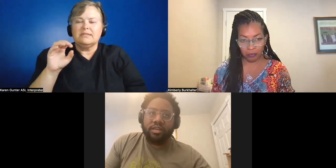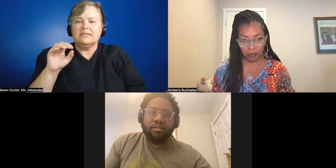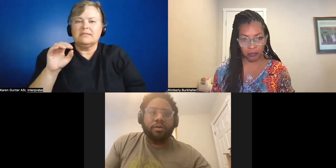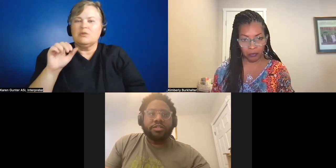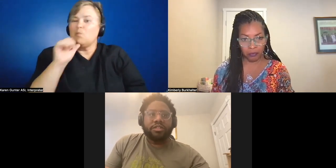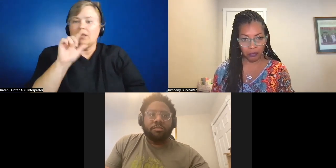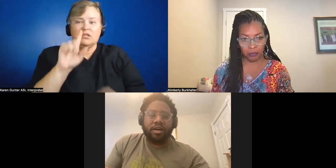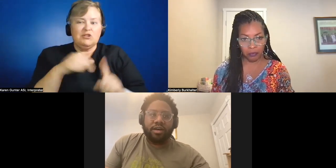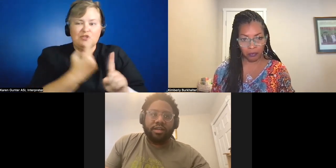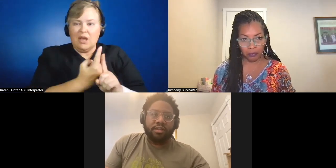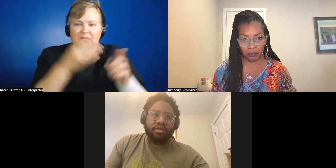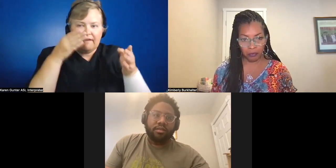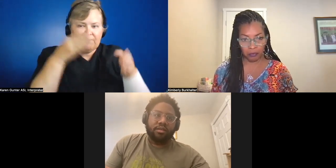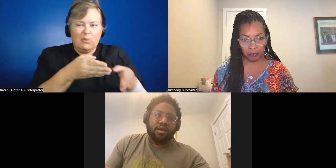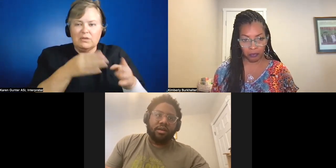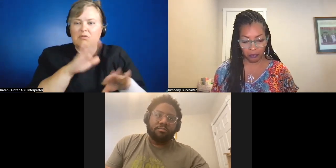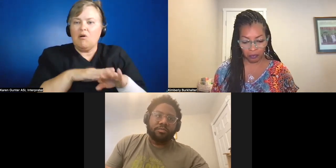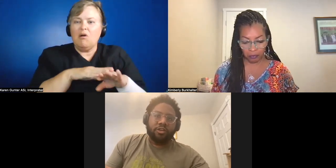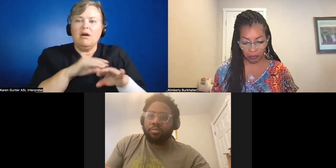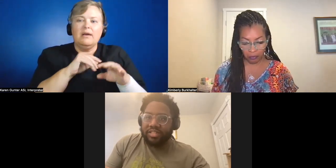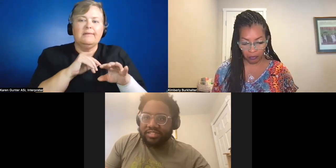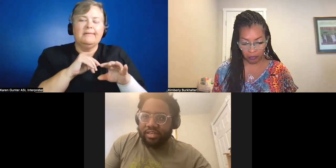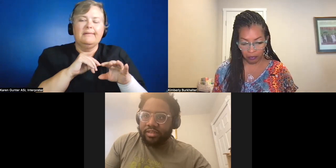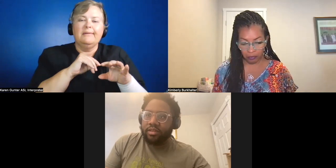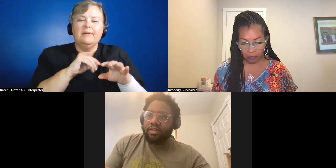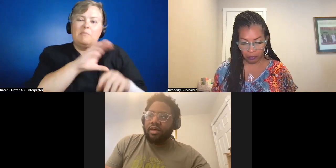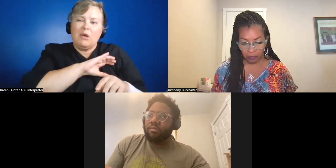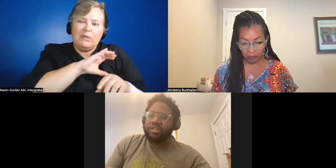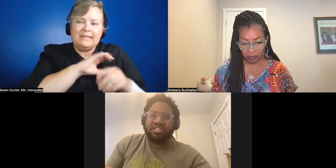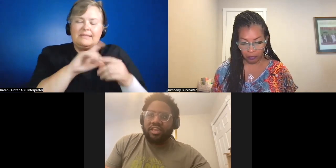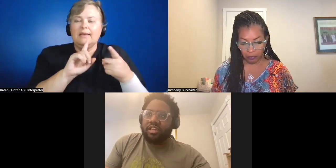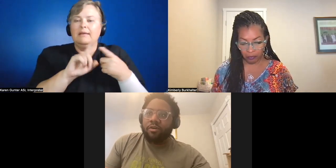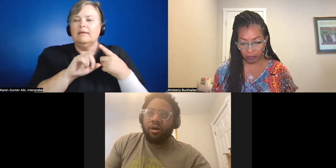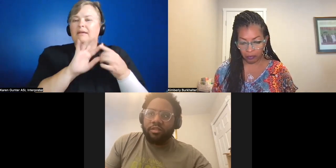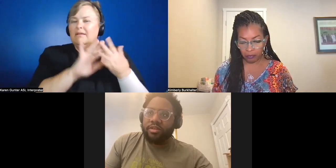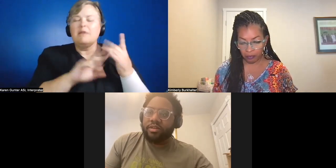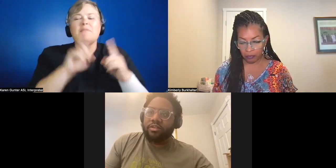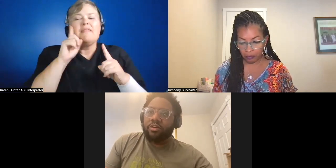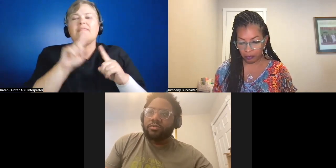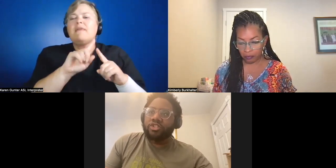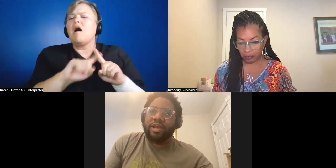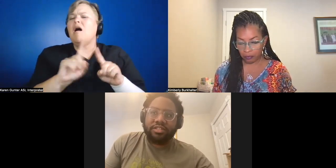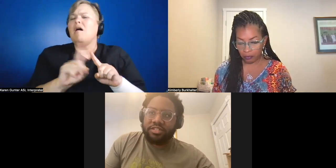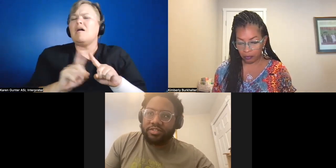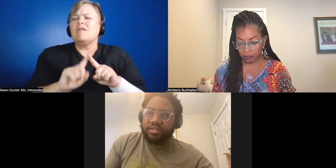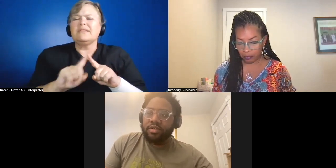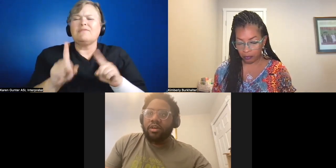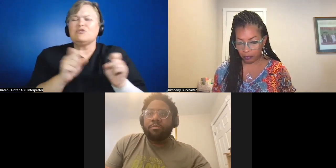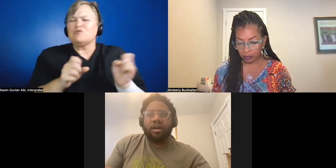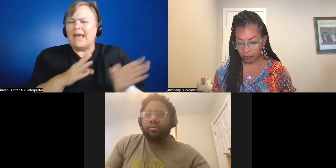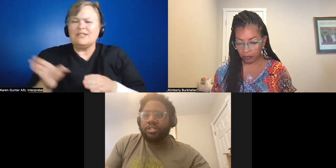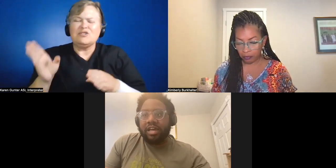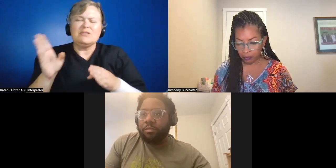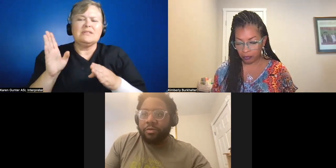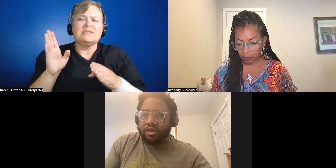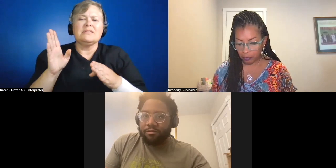solely focused upon, policing, but just thinking of all the, strategies